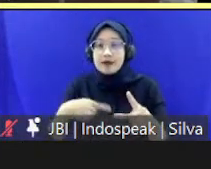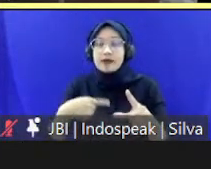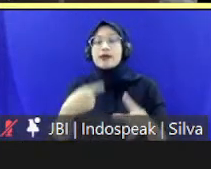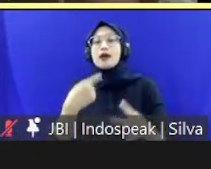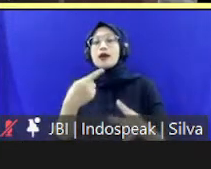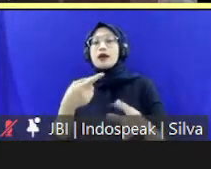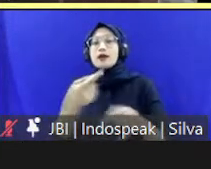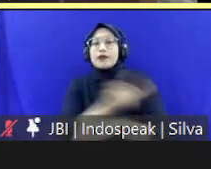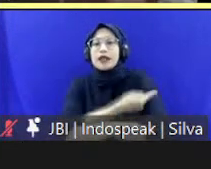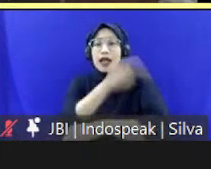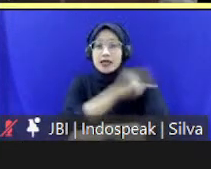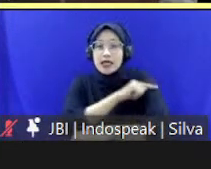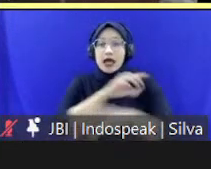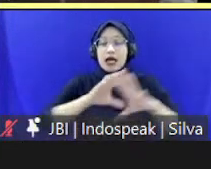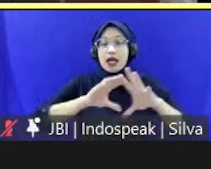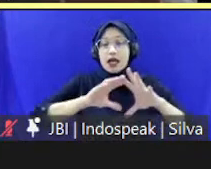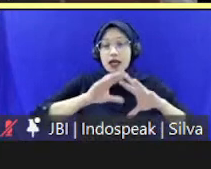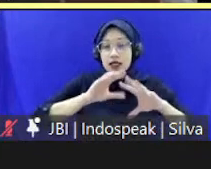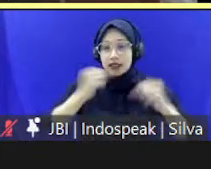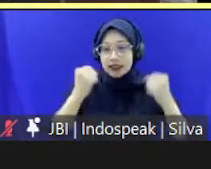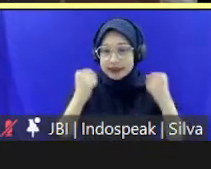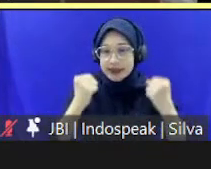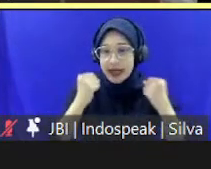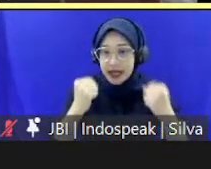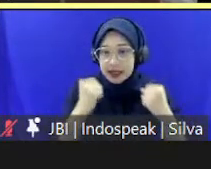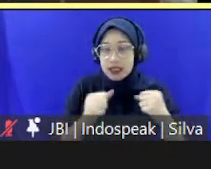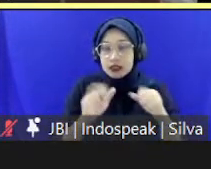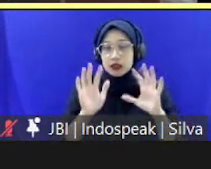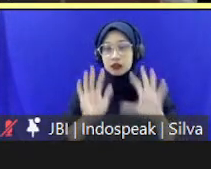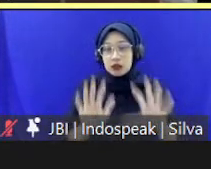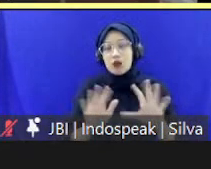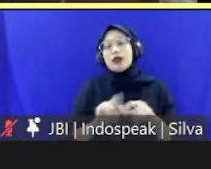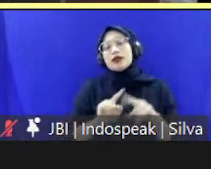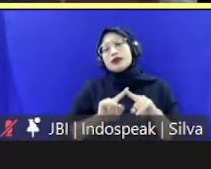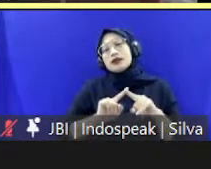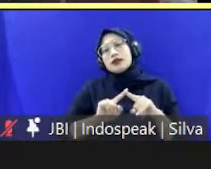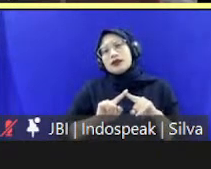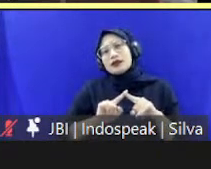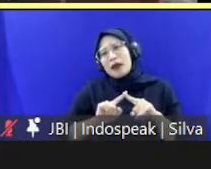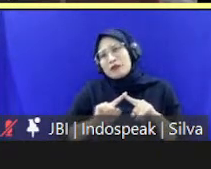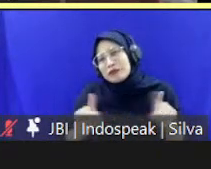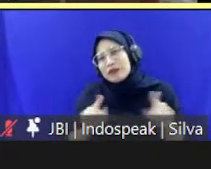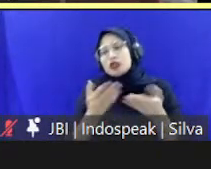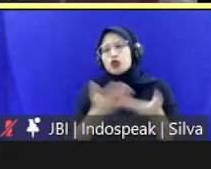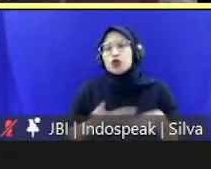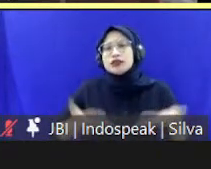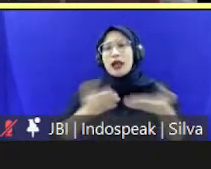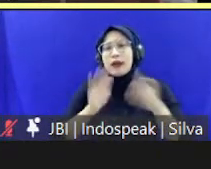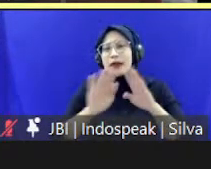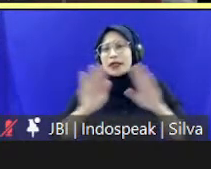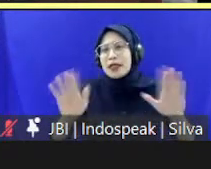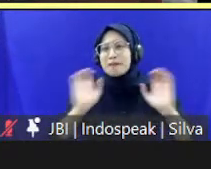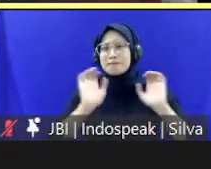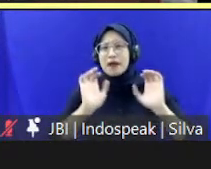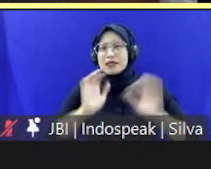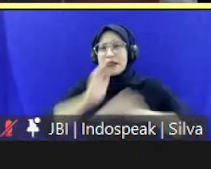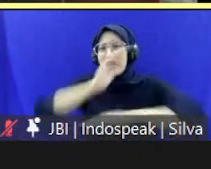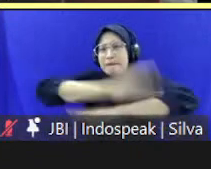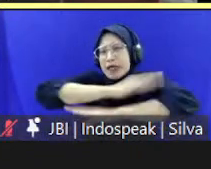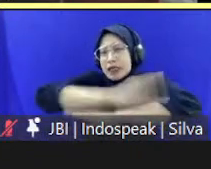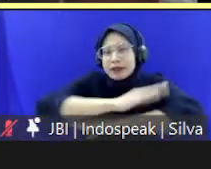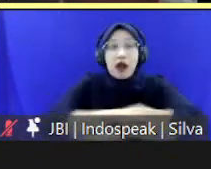only. Unfortunately, I think many have seen on social media that people with